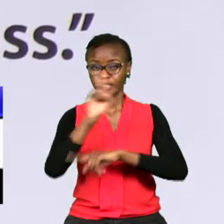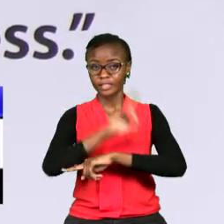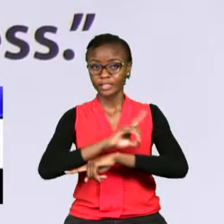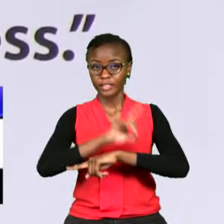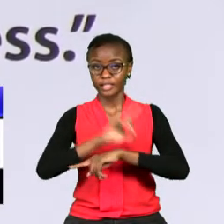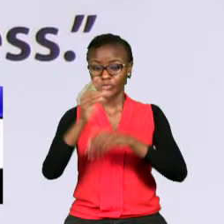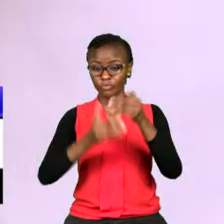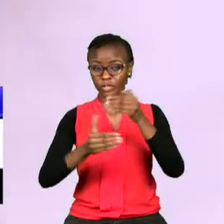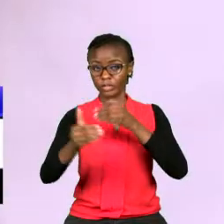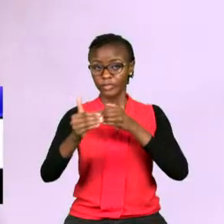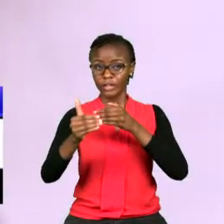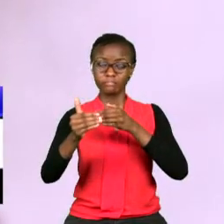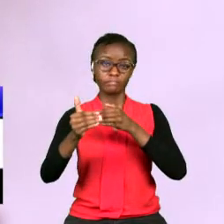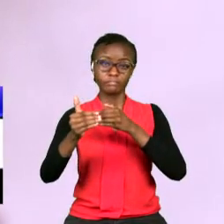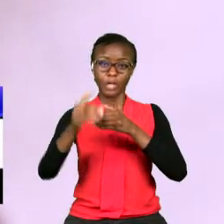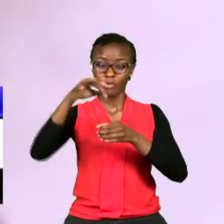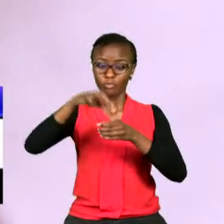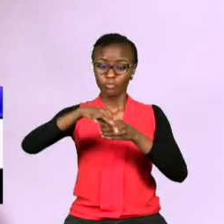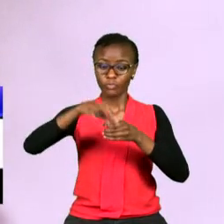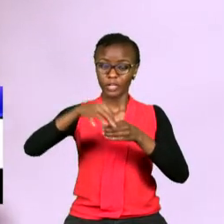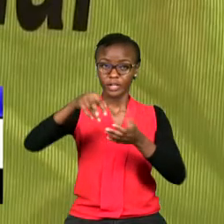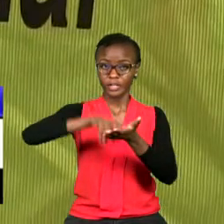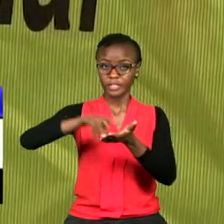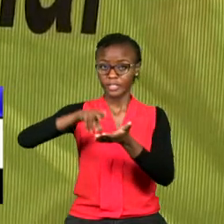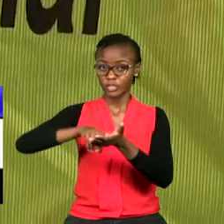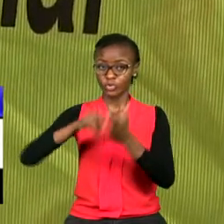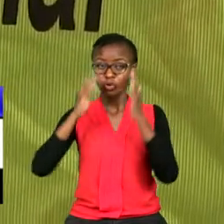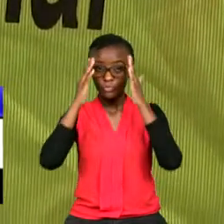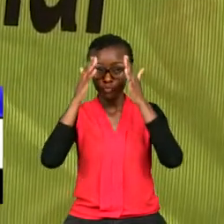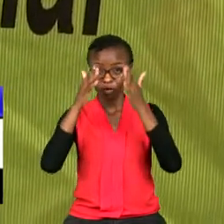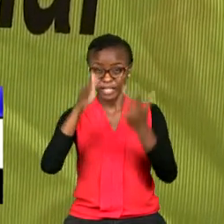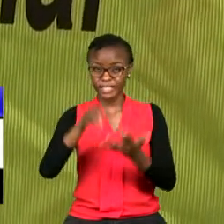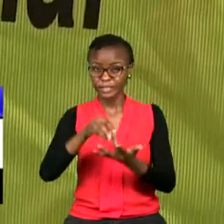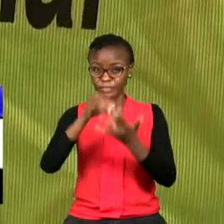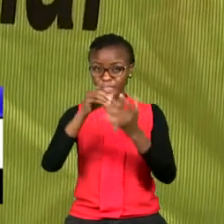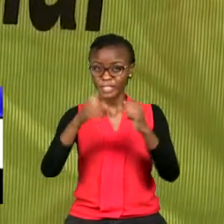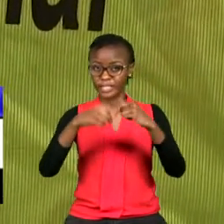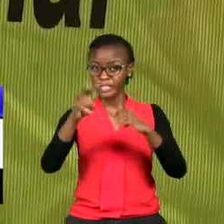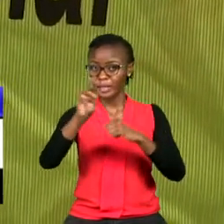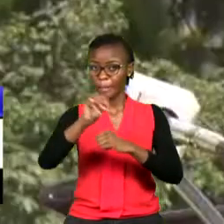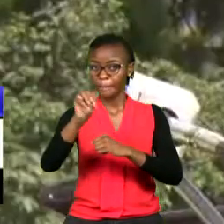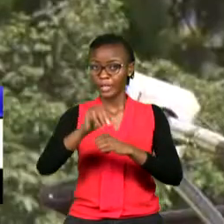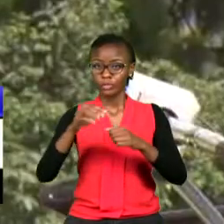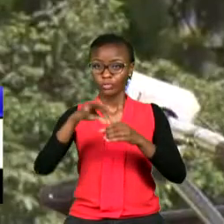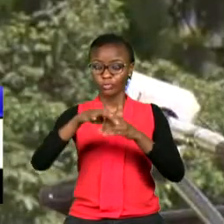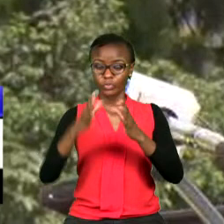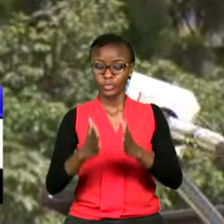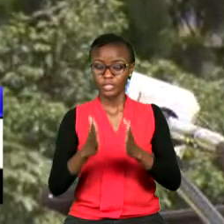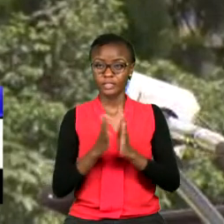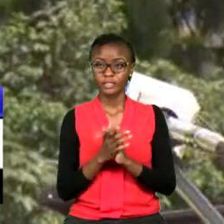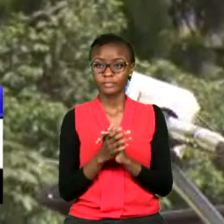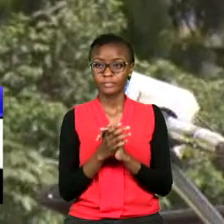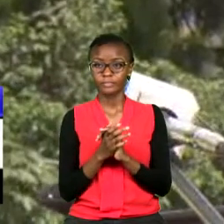voter registration exercise, targeting at least 6 million unregistered voters countrywide.